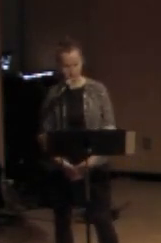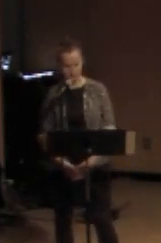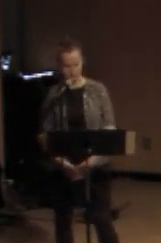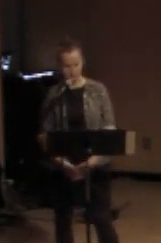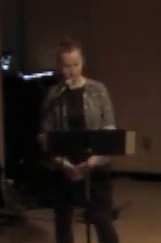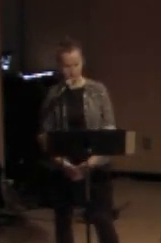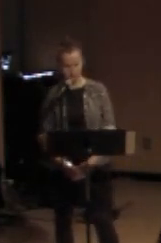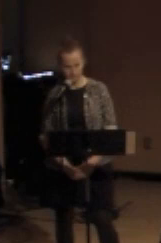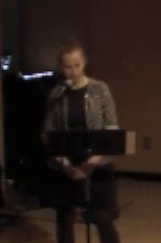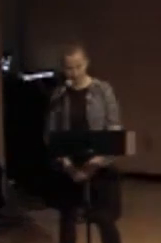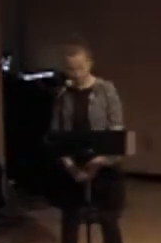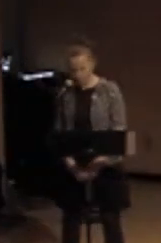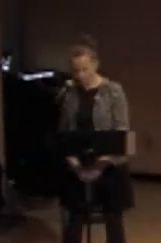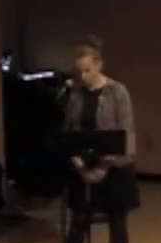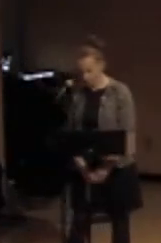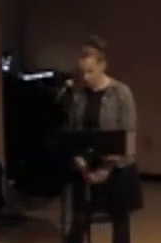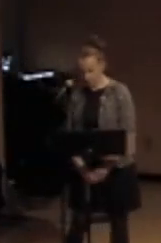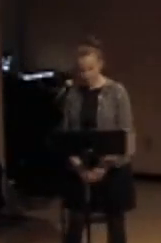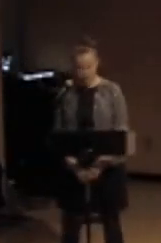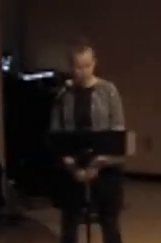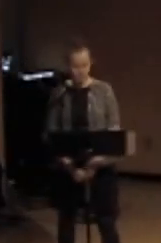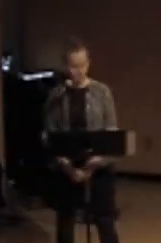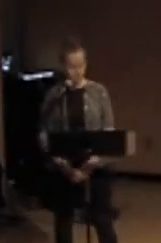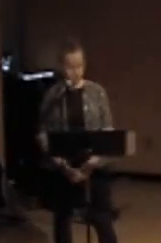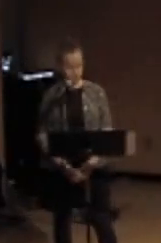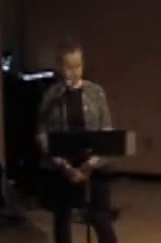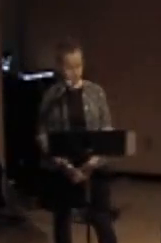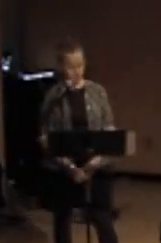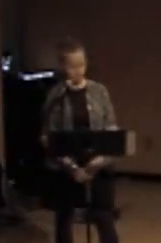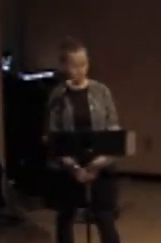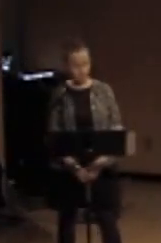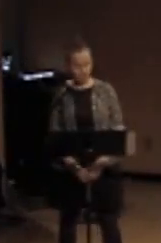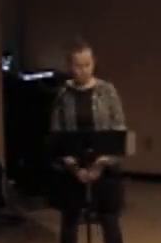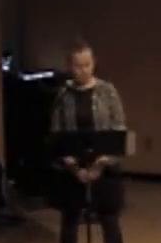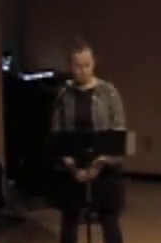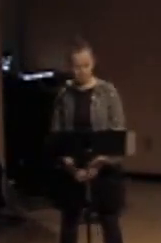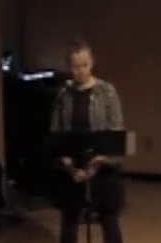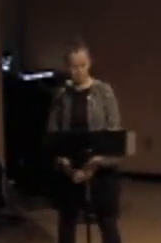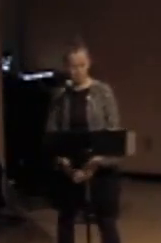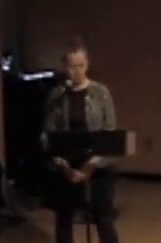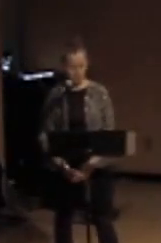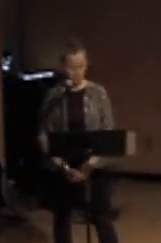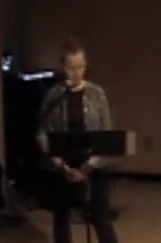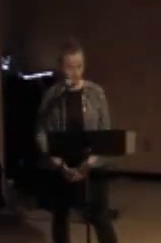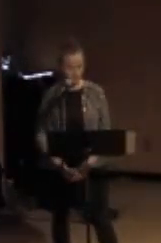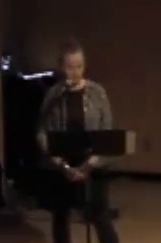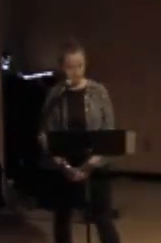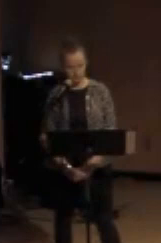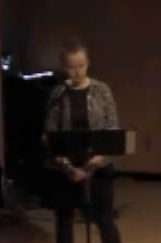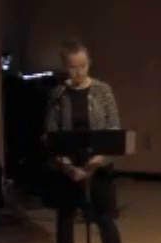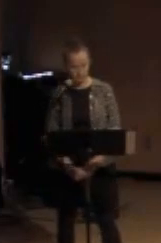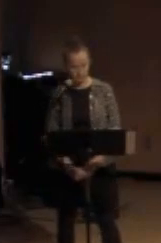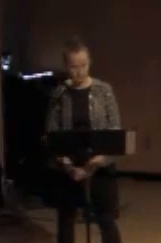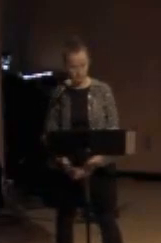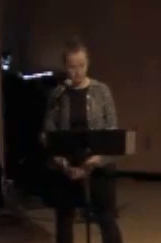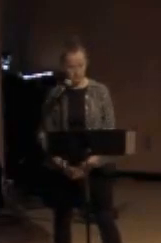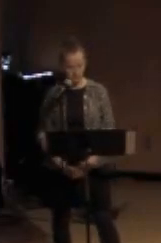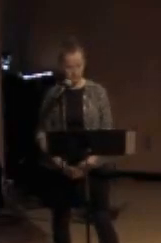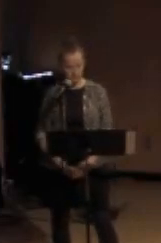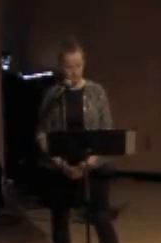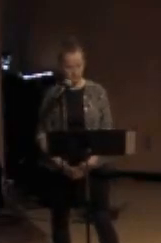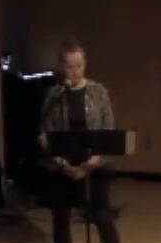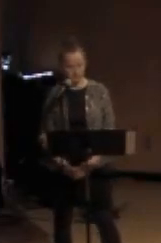man comes back the young woman gets up walks across to the center of the room the young man goes and sits down in the easy